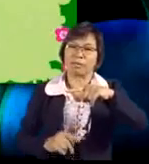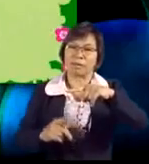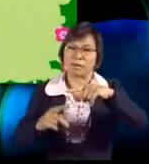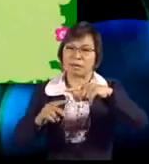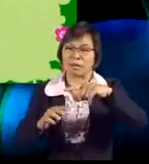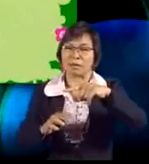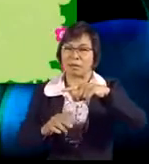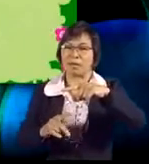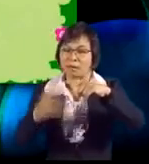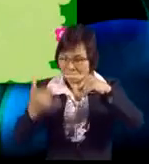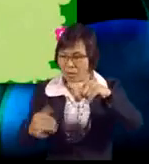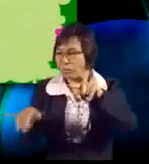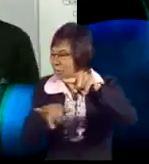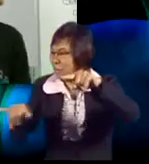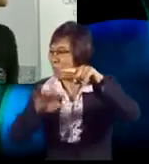4.